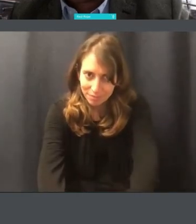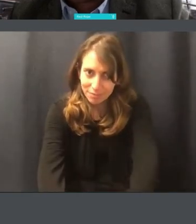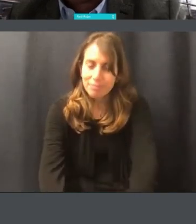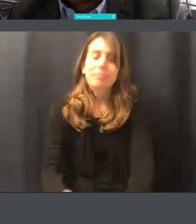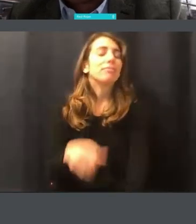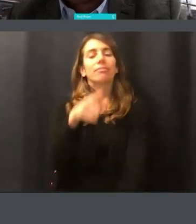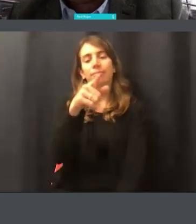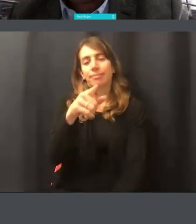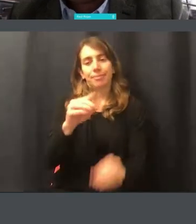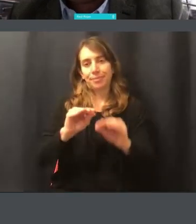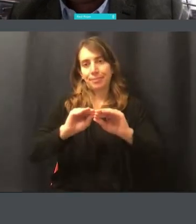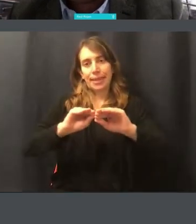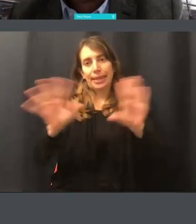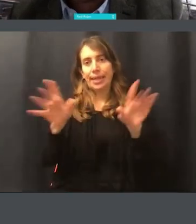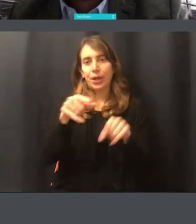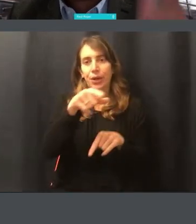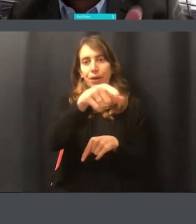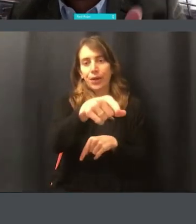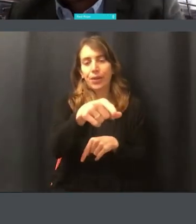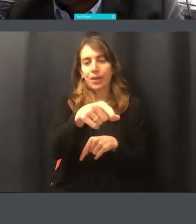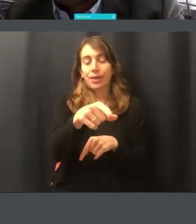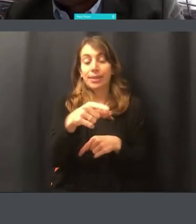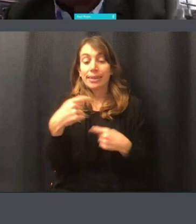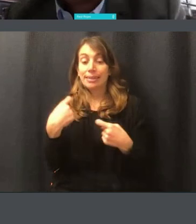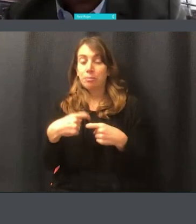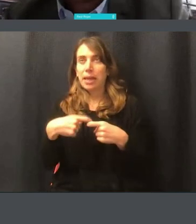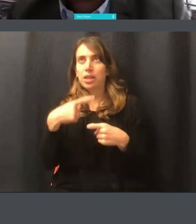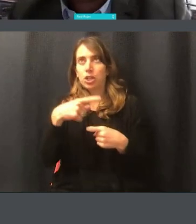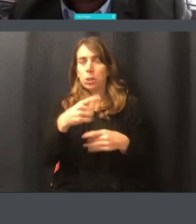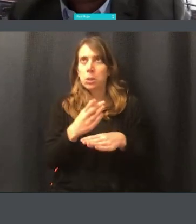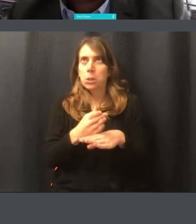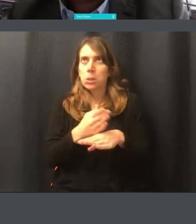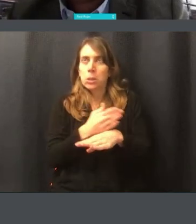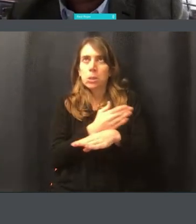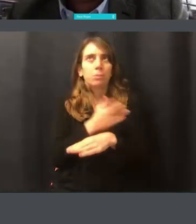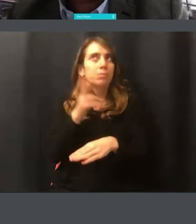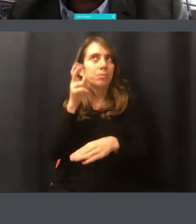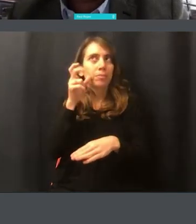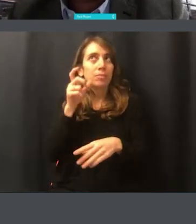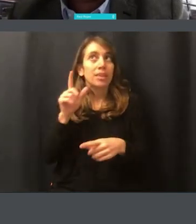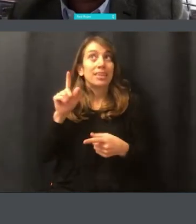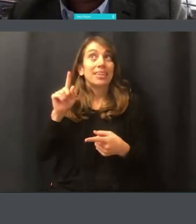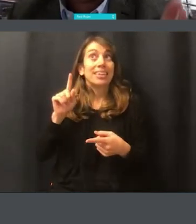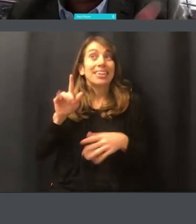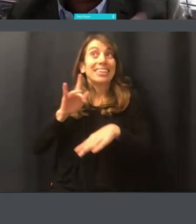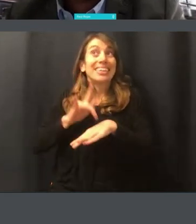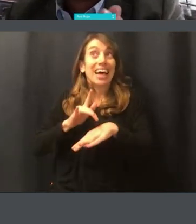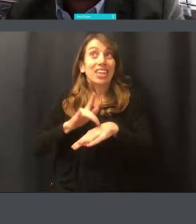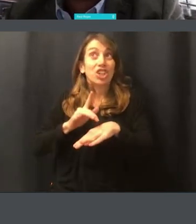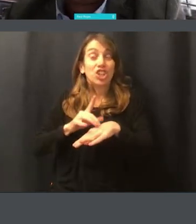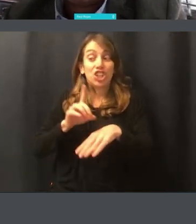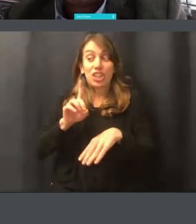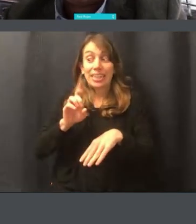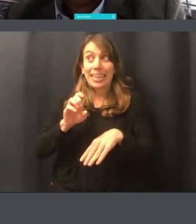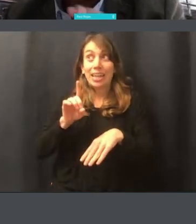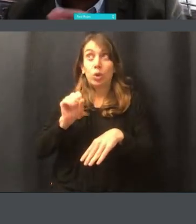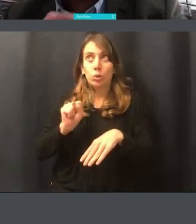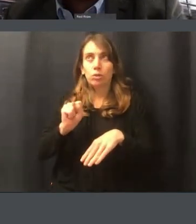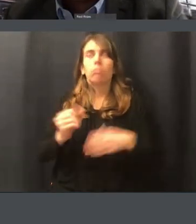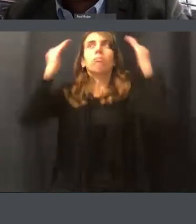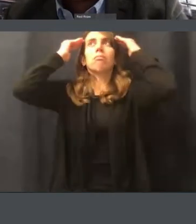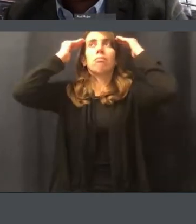So this is a child who showed the ability to get better and better at doing this task over time, and the kid was able to do it better and better in both